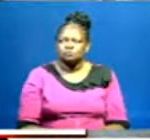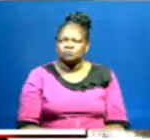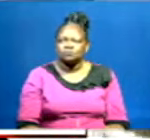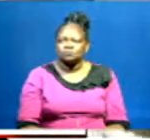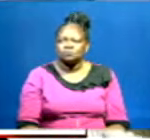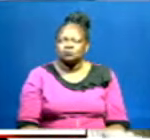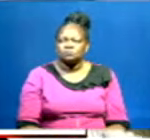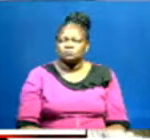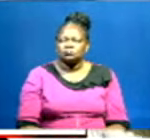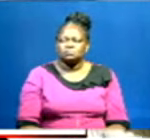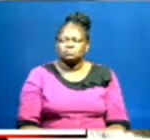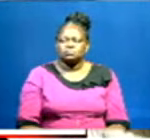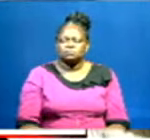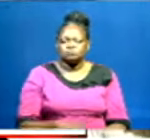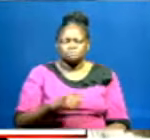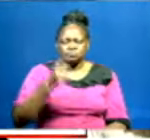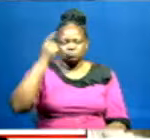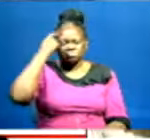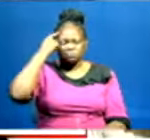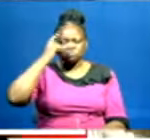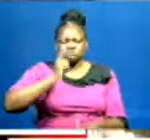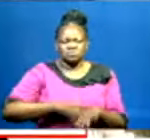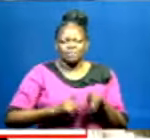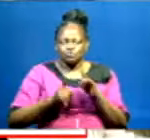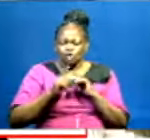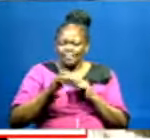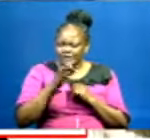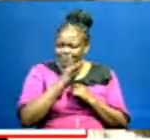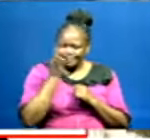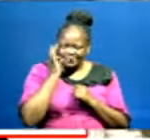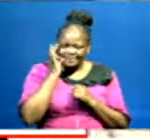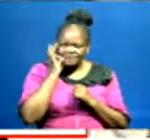What comes to mind when the word Ramadan is uttered?